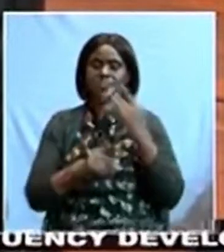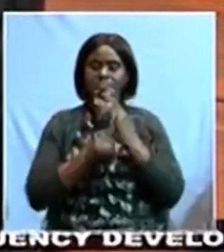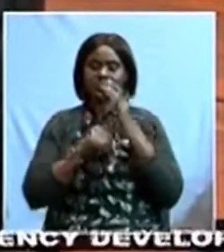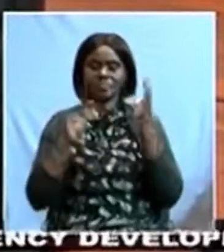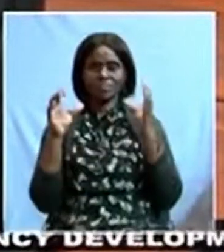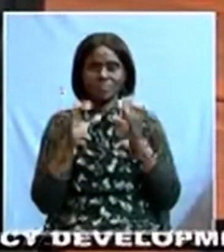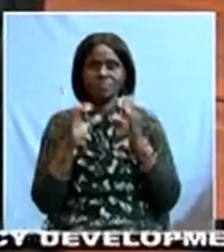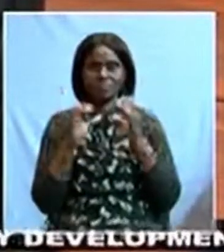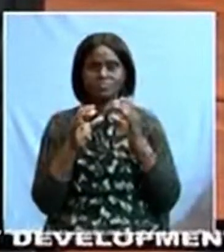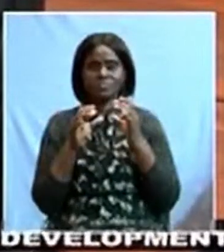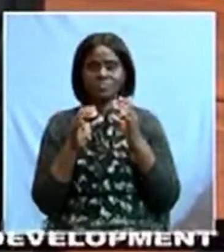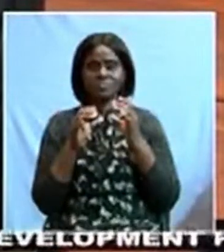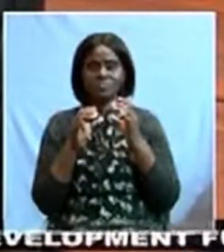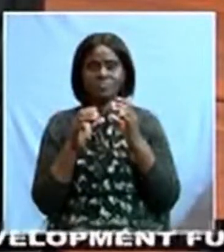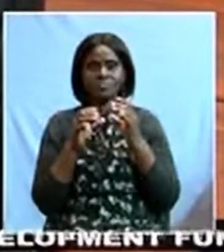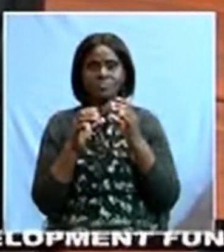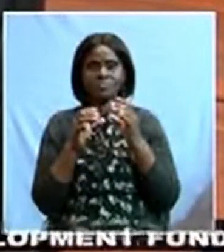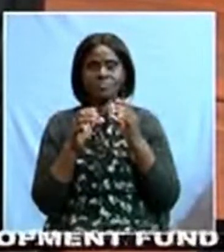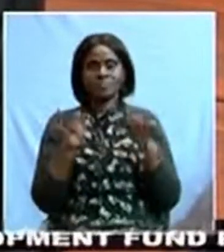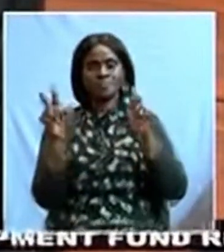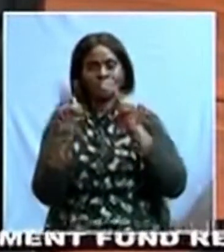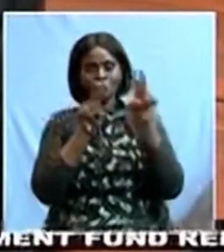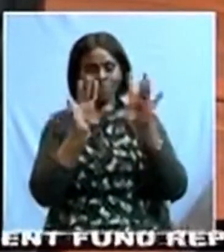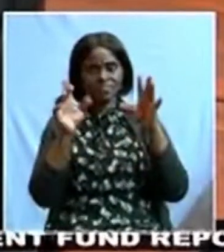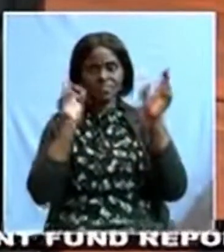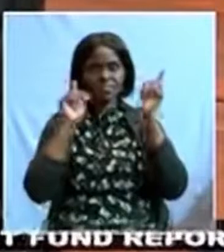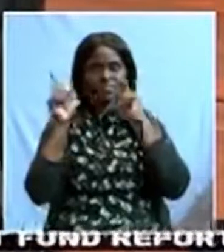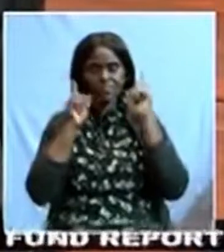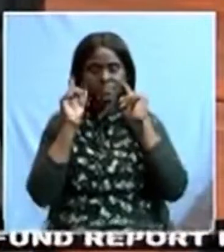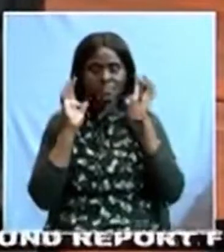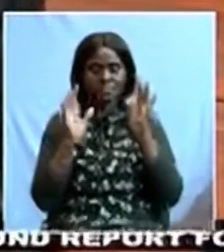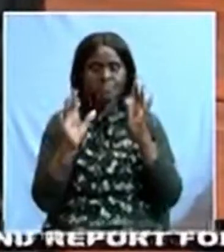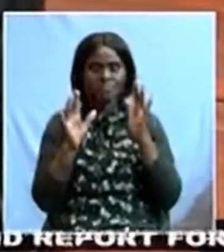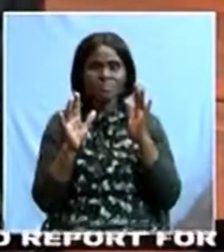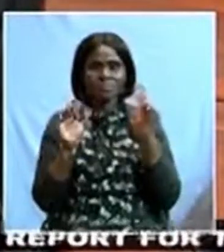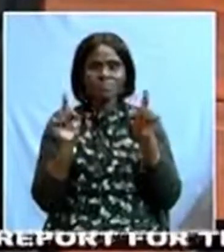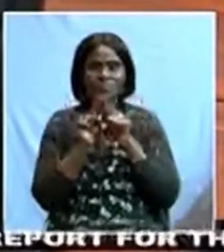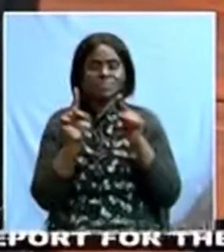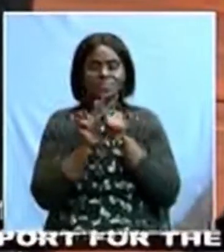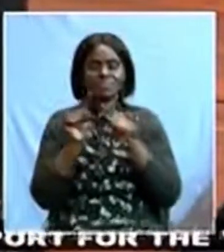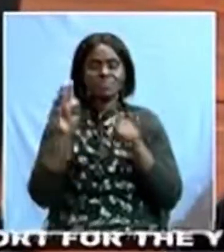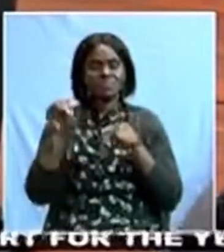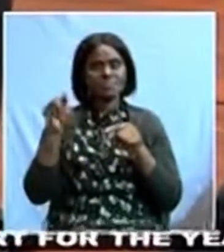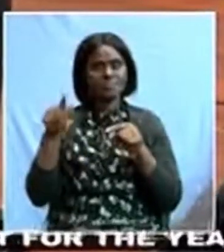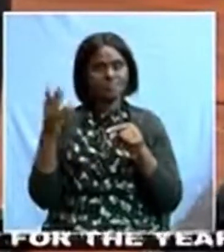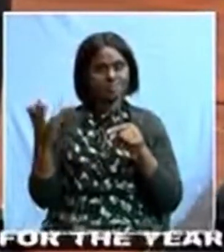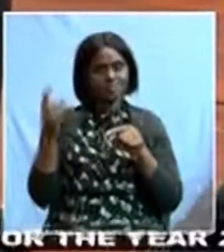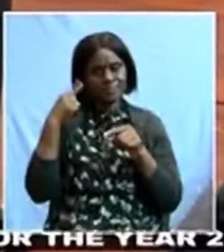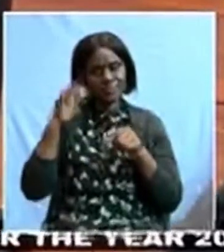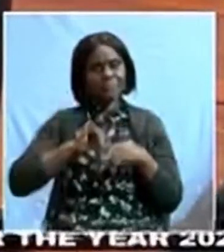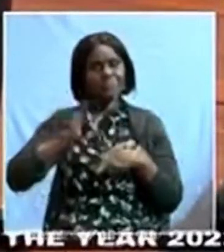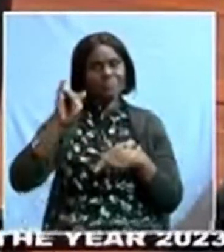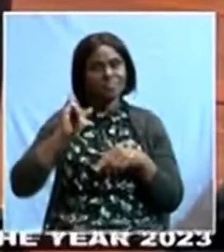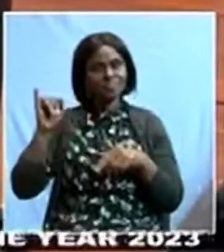Council. Morning, our viewers and the listeners out there. Even our fellow honorable member of Parliament for